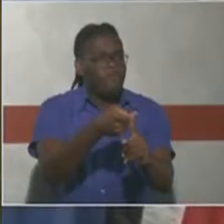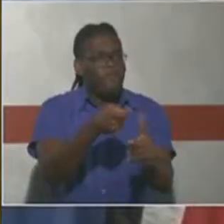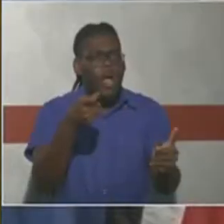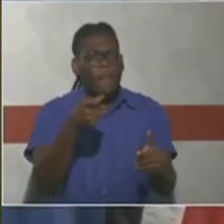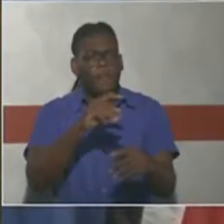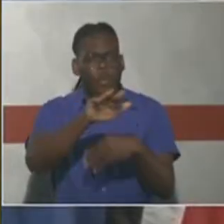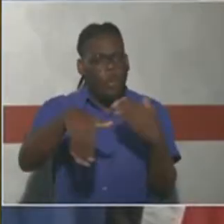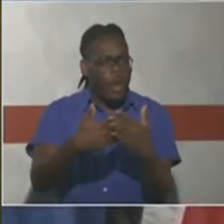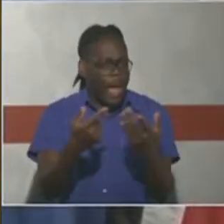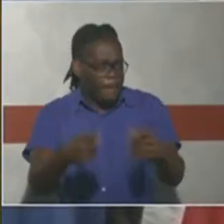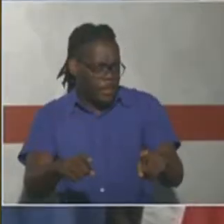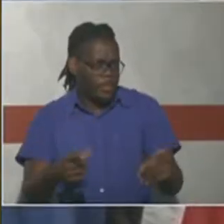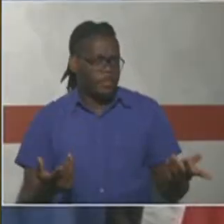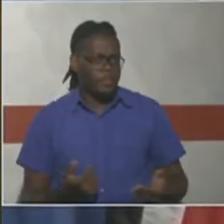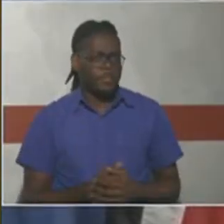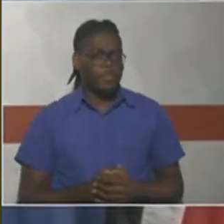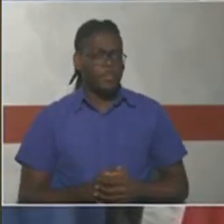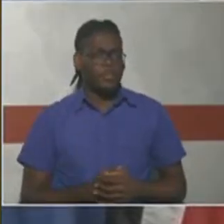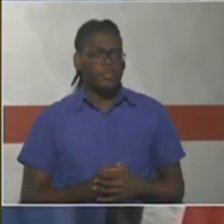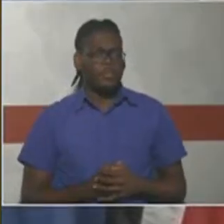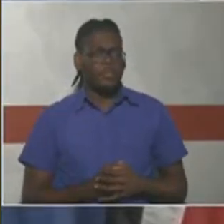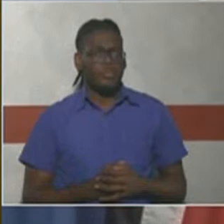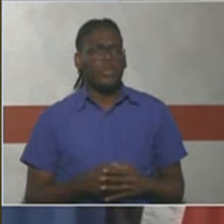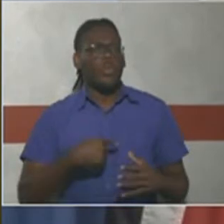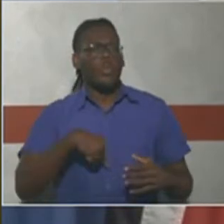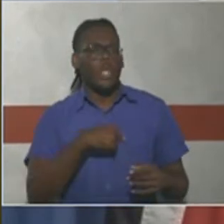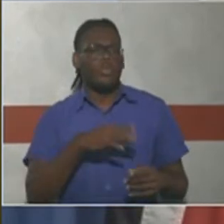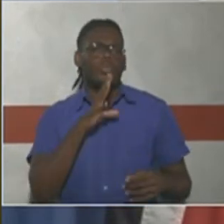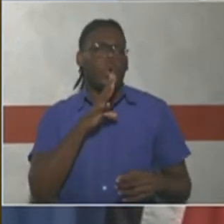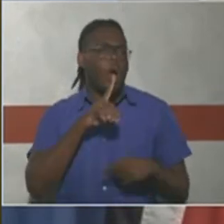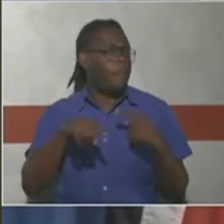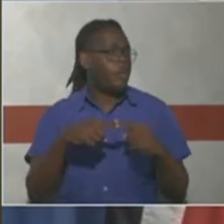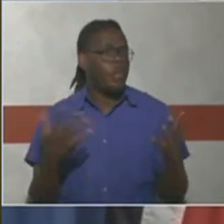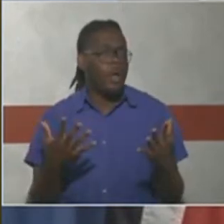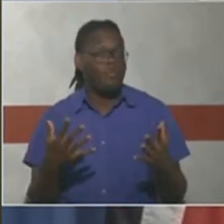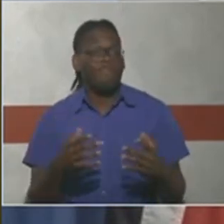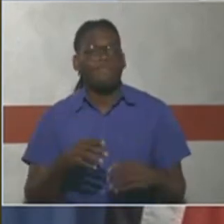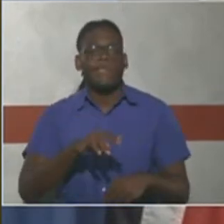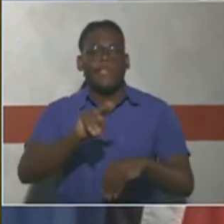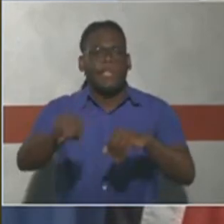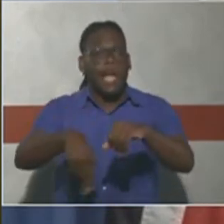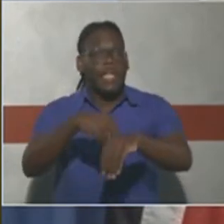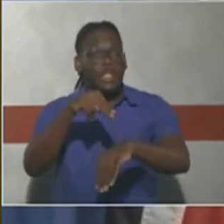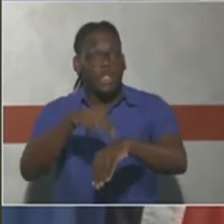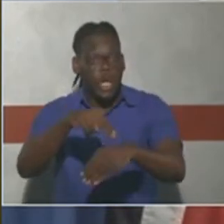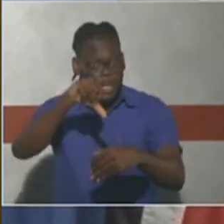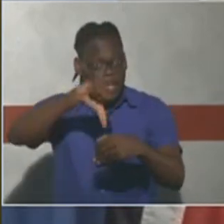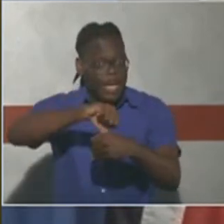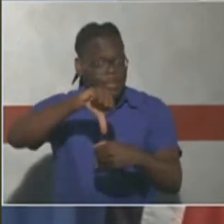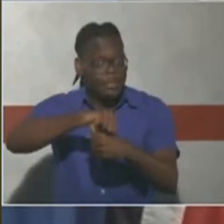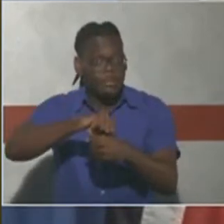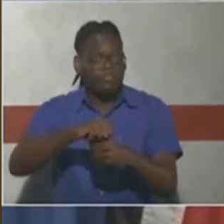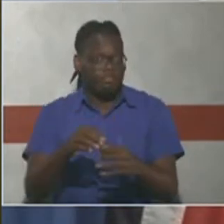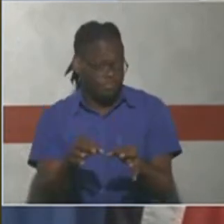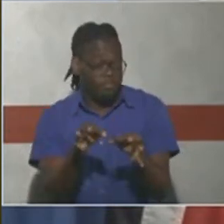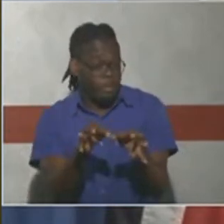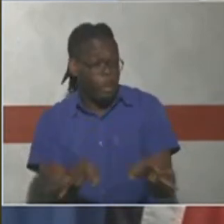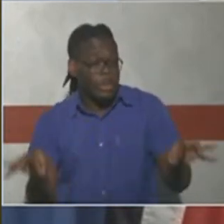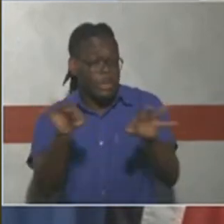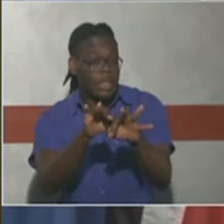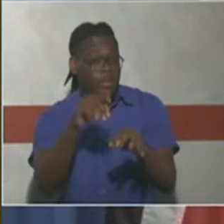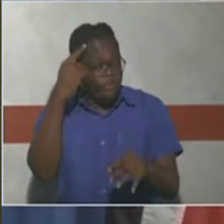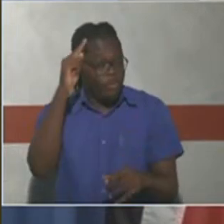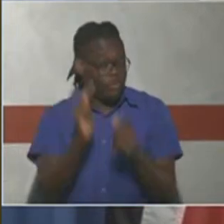we're talking here about natural gas, which is a very valuable product. We're talking about this term sheet we have is for